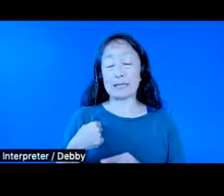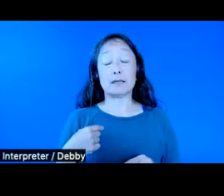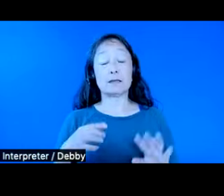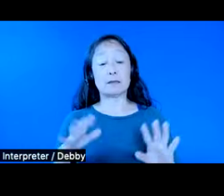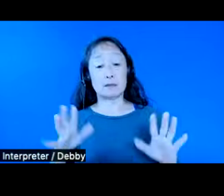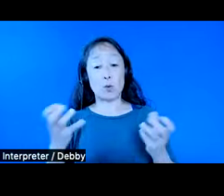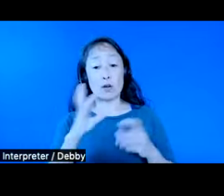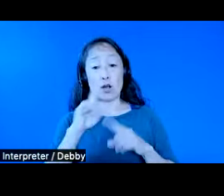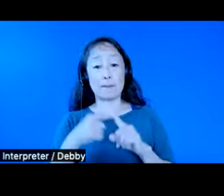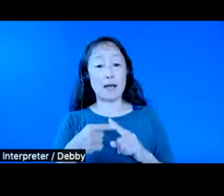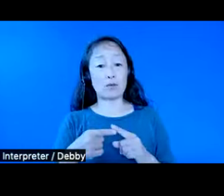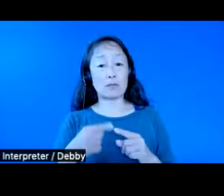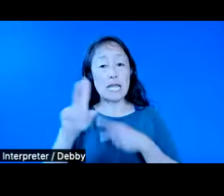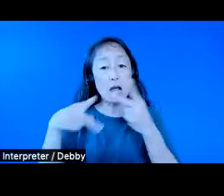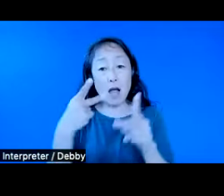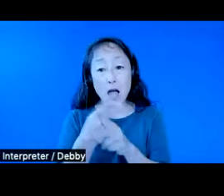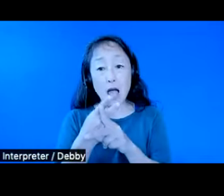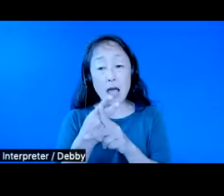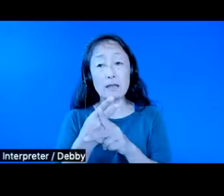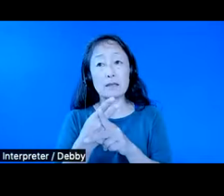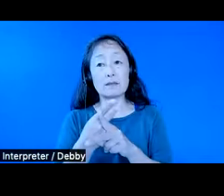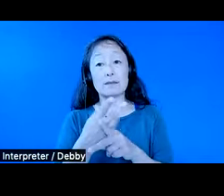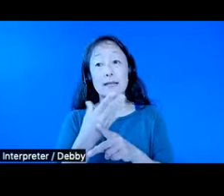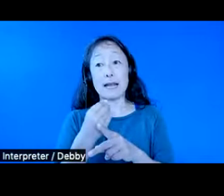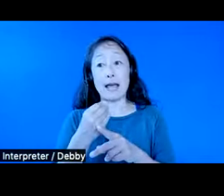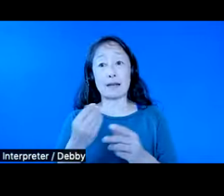used, because these are the facts that go into